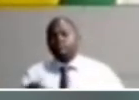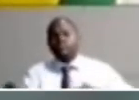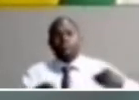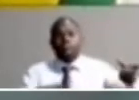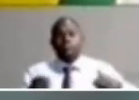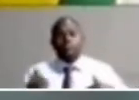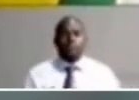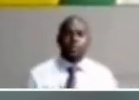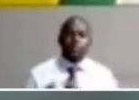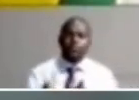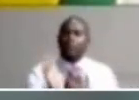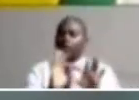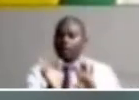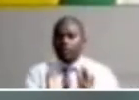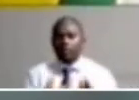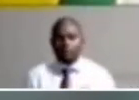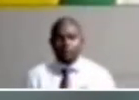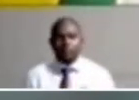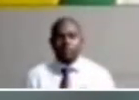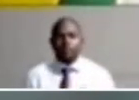and do not congregate.